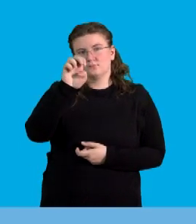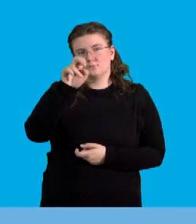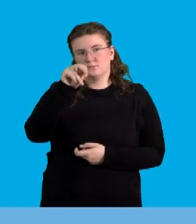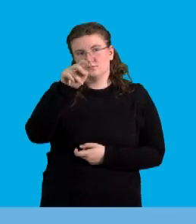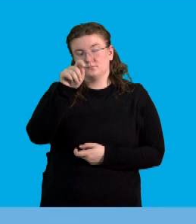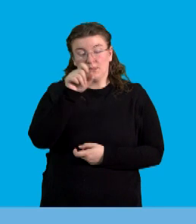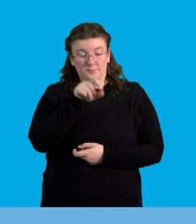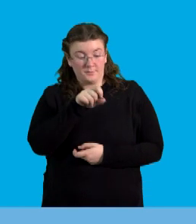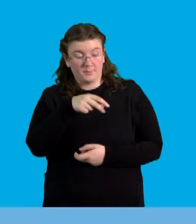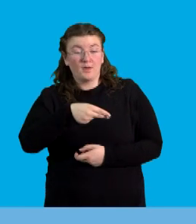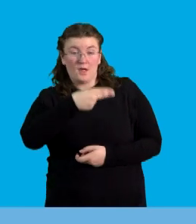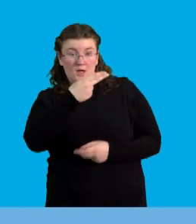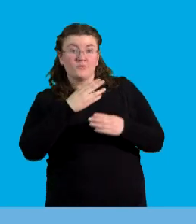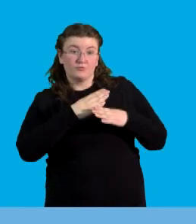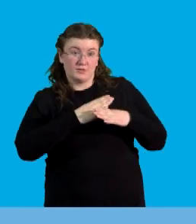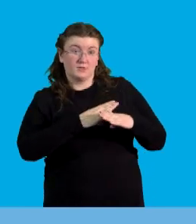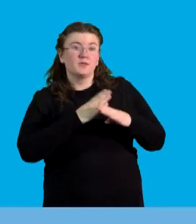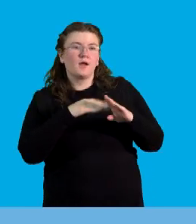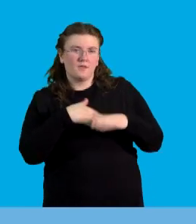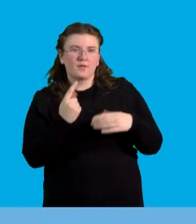and heat